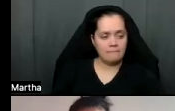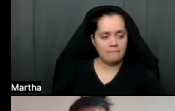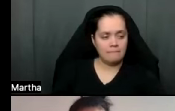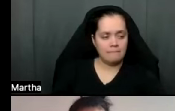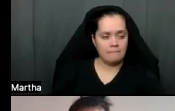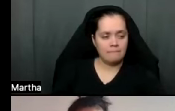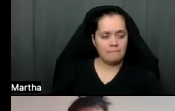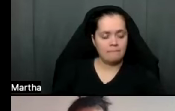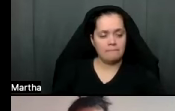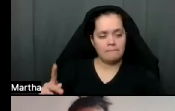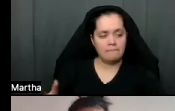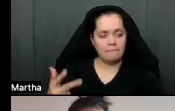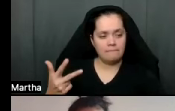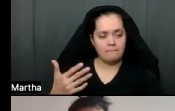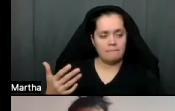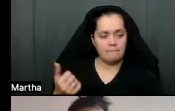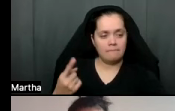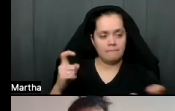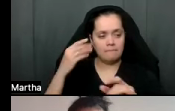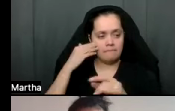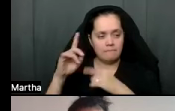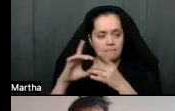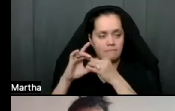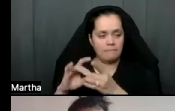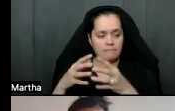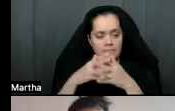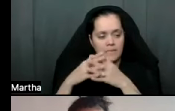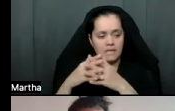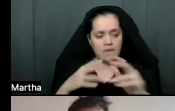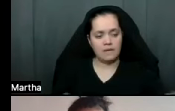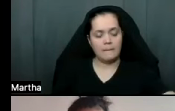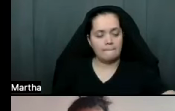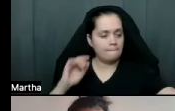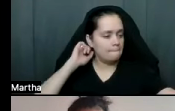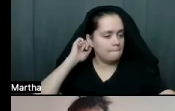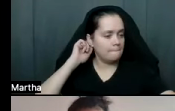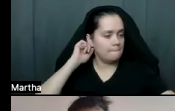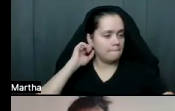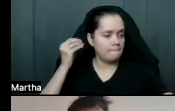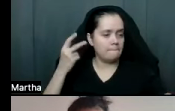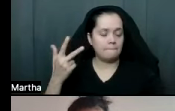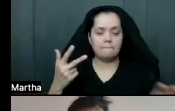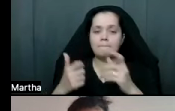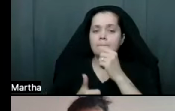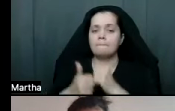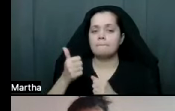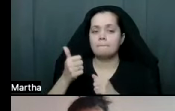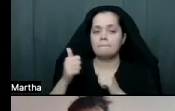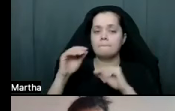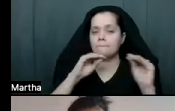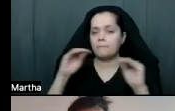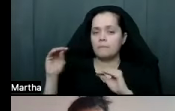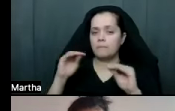All right, 3 things that everybody should know about America. Number 3, most mobile